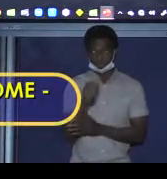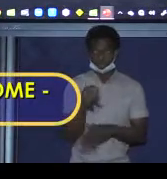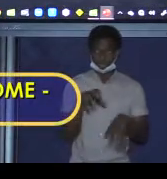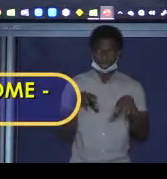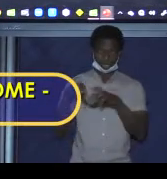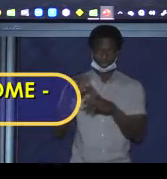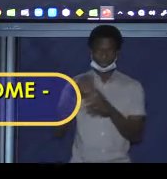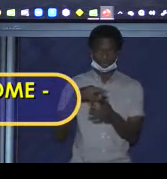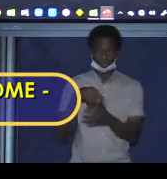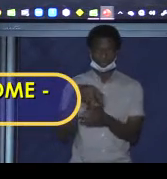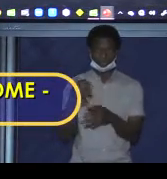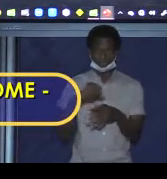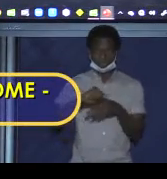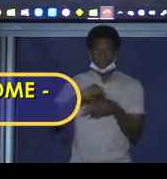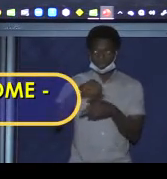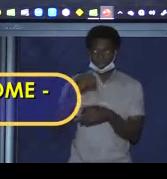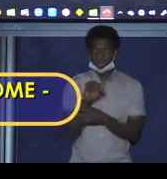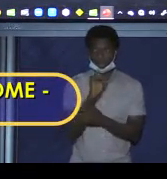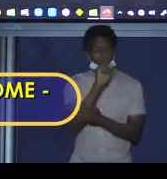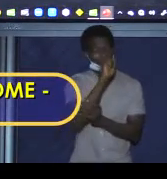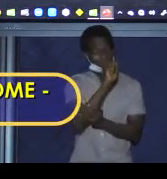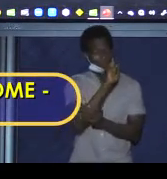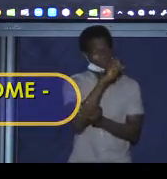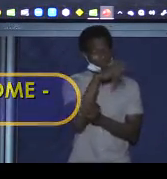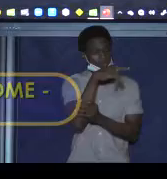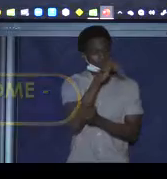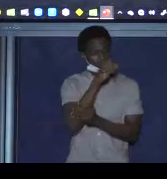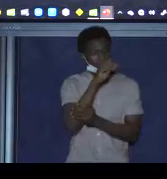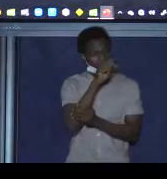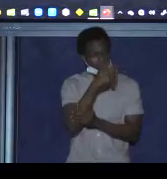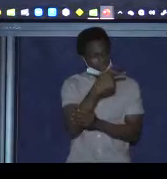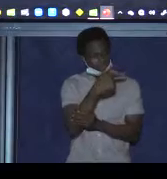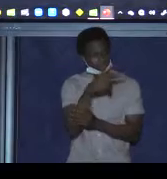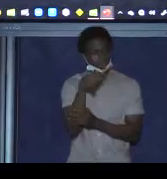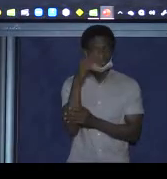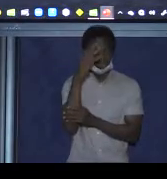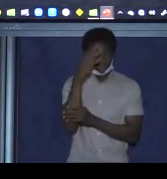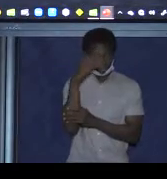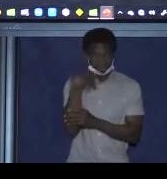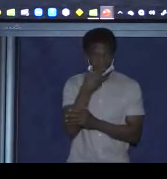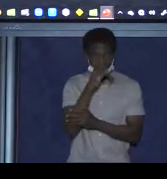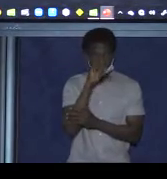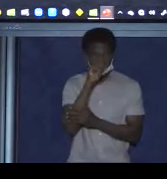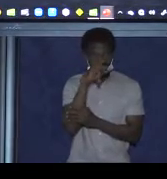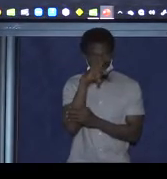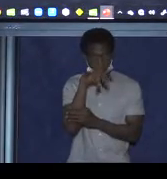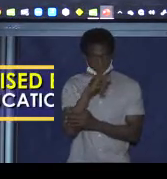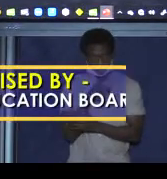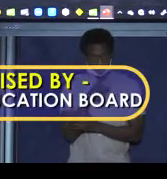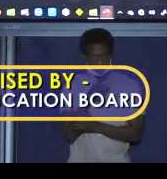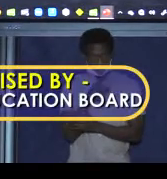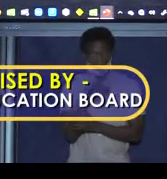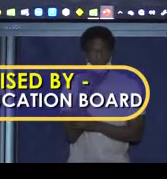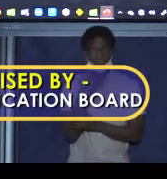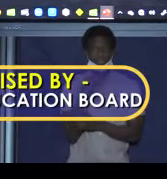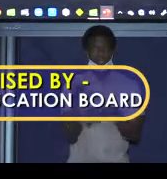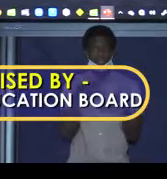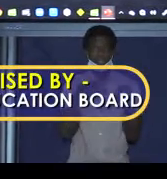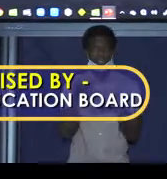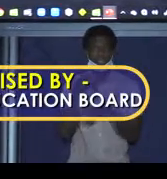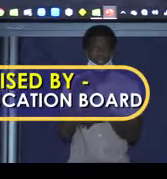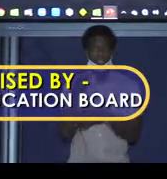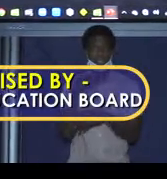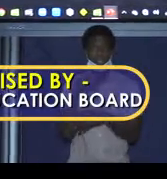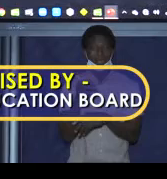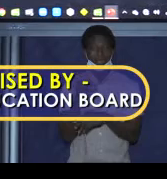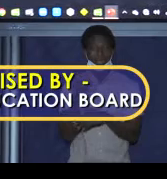The act or the practice of spying. You know who a spy is? Okay. The act or the